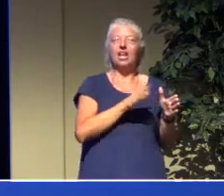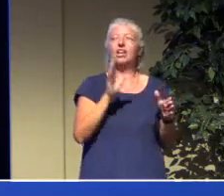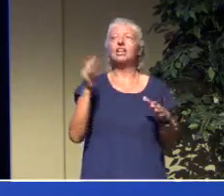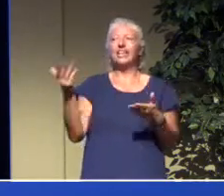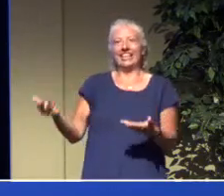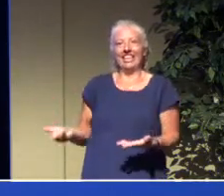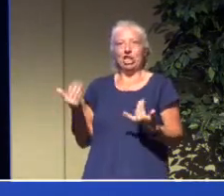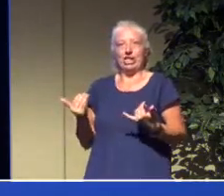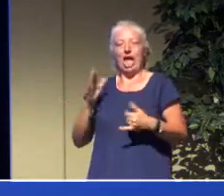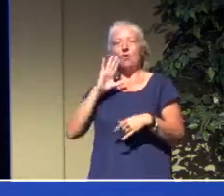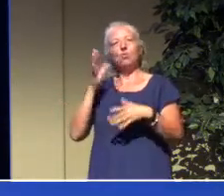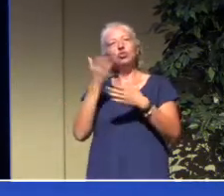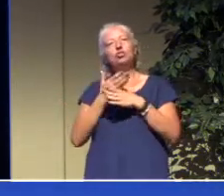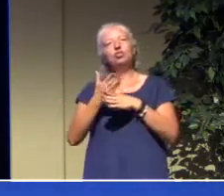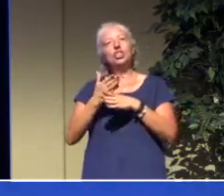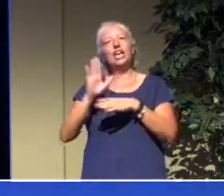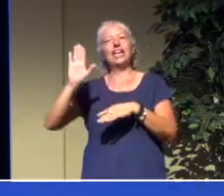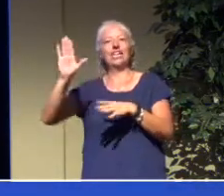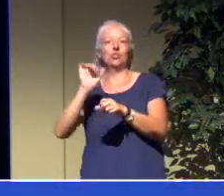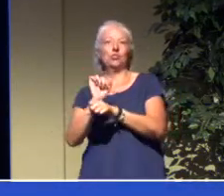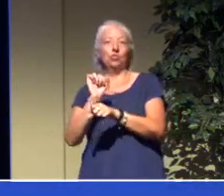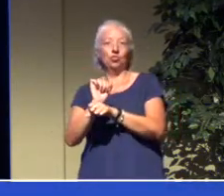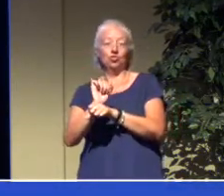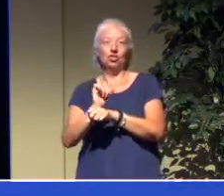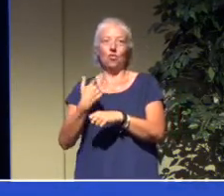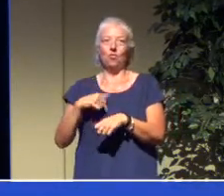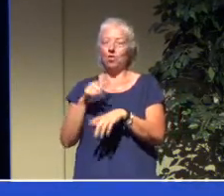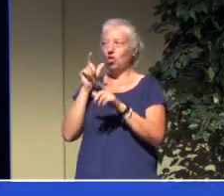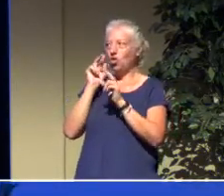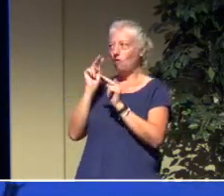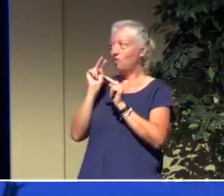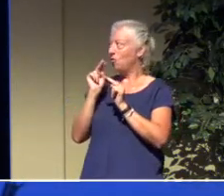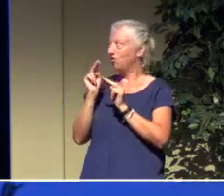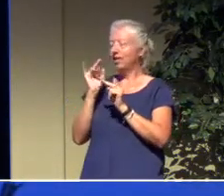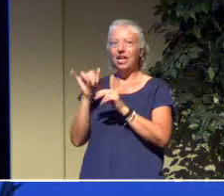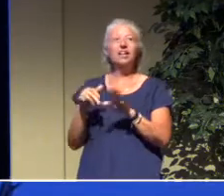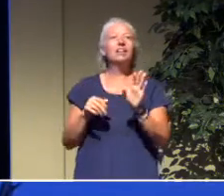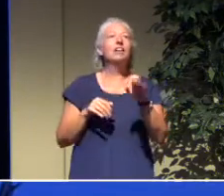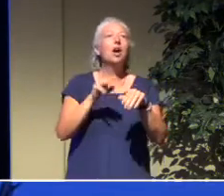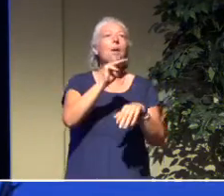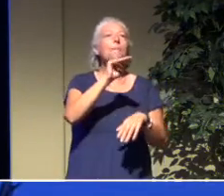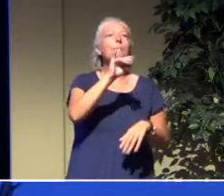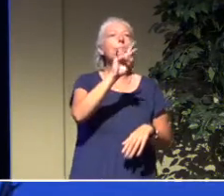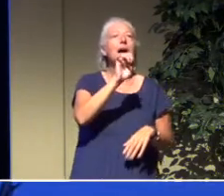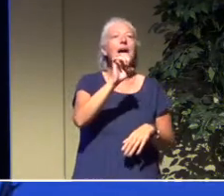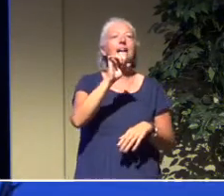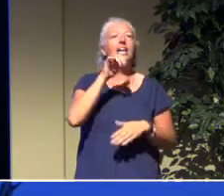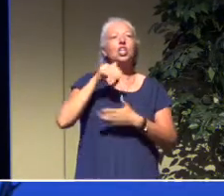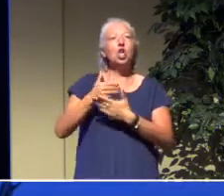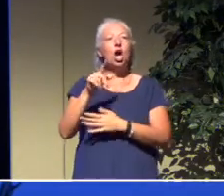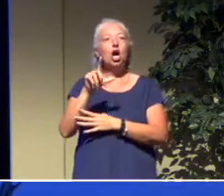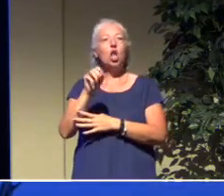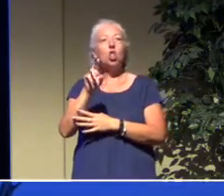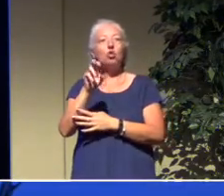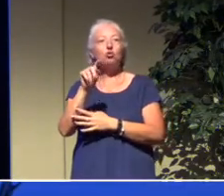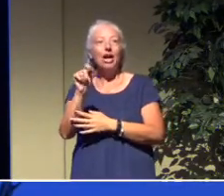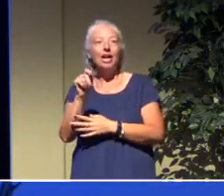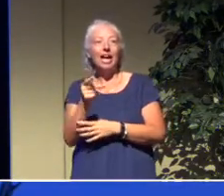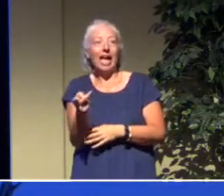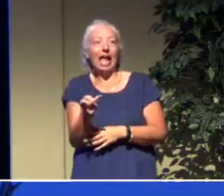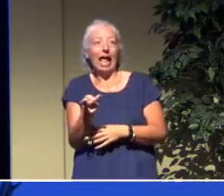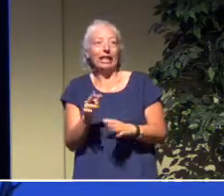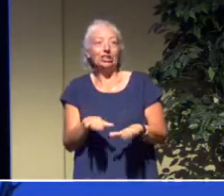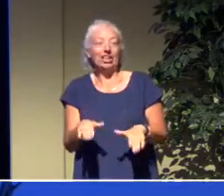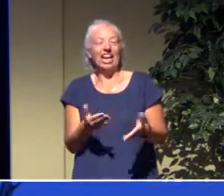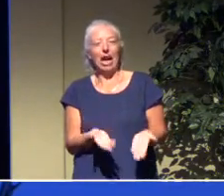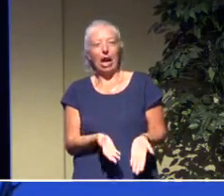work today, so we look forward to that. Come on right on up, Mike and Loretta and Seth and Paul. Are the whole crew going to come